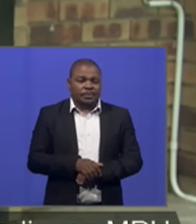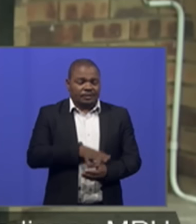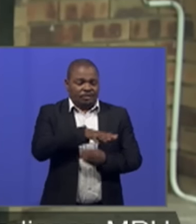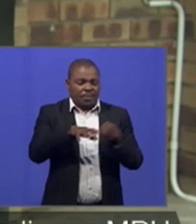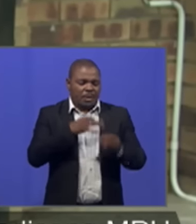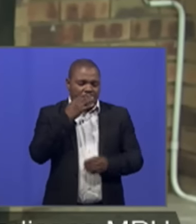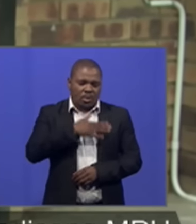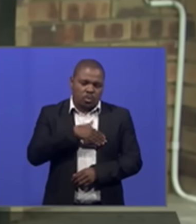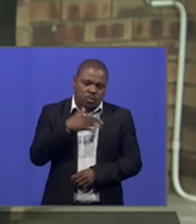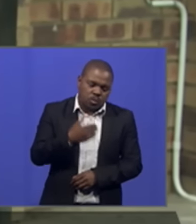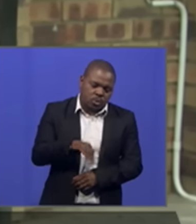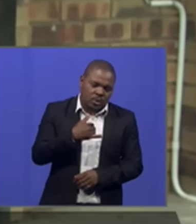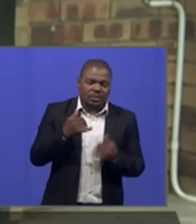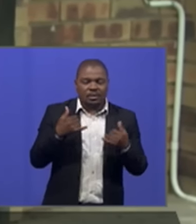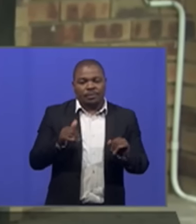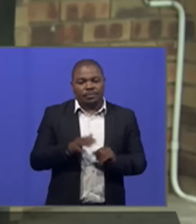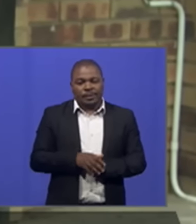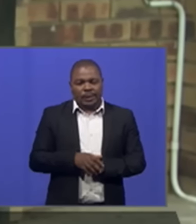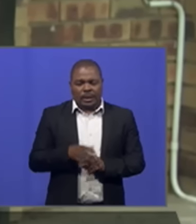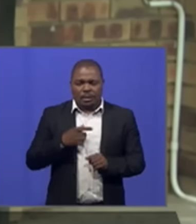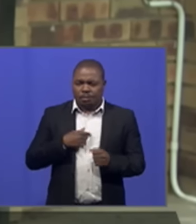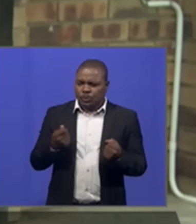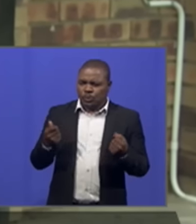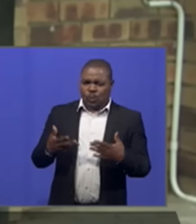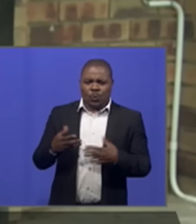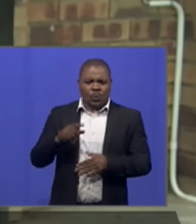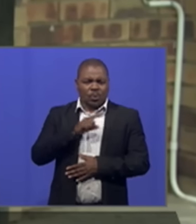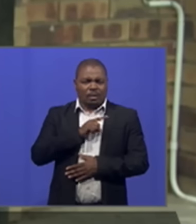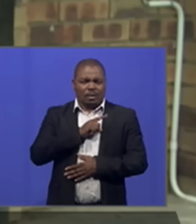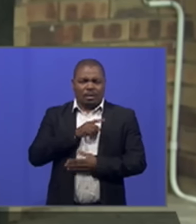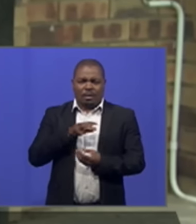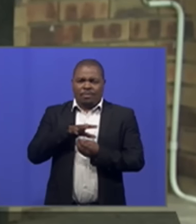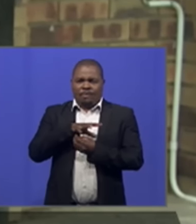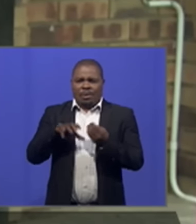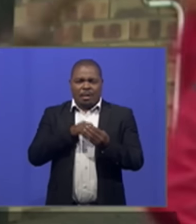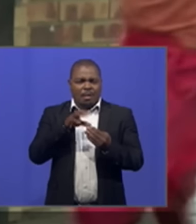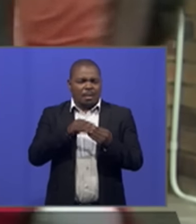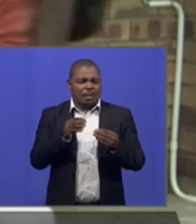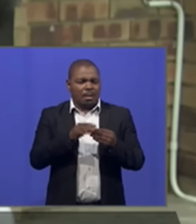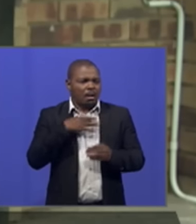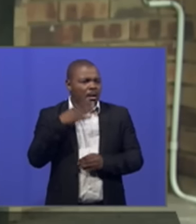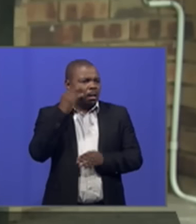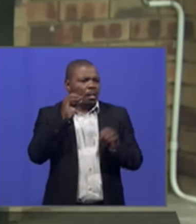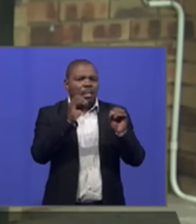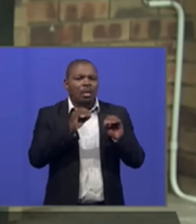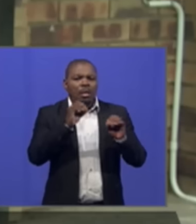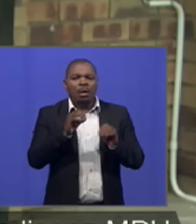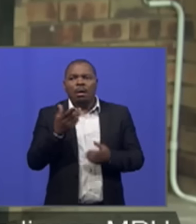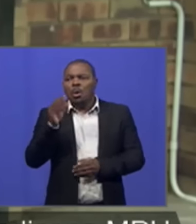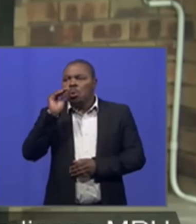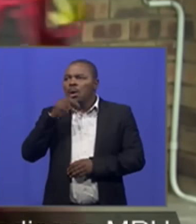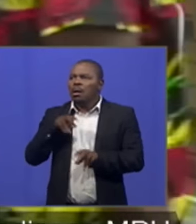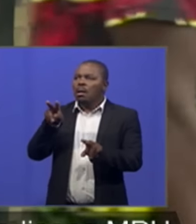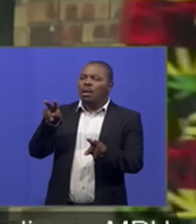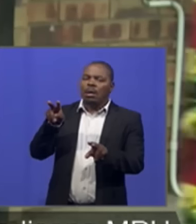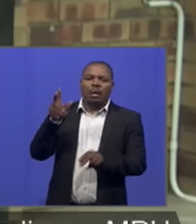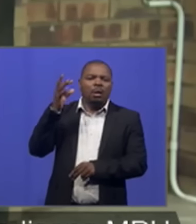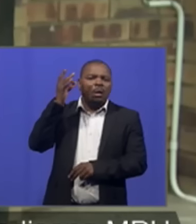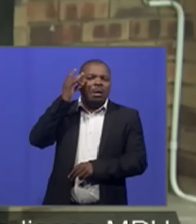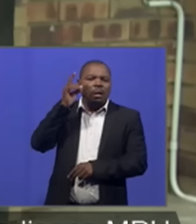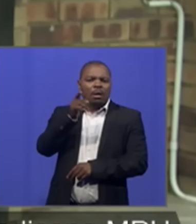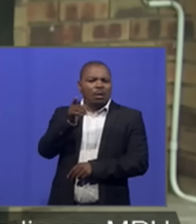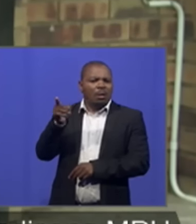and touched because, you know, you don't hear from the family members, but you hear from the news, they